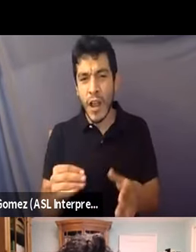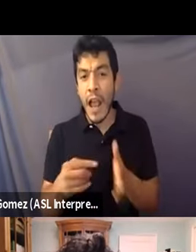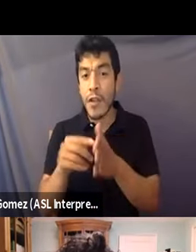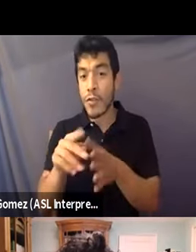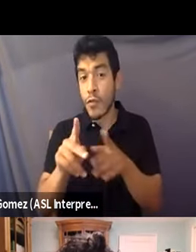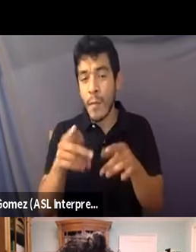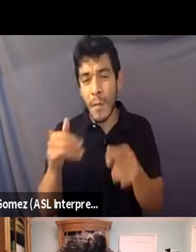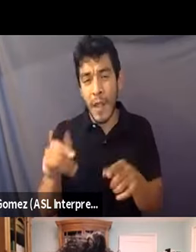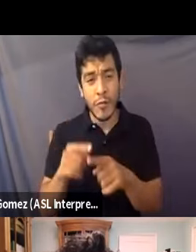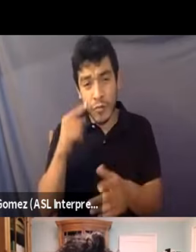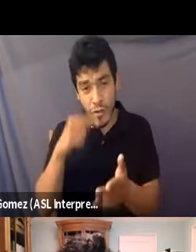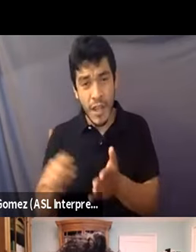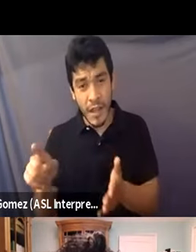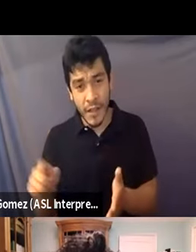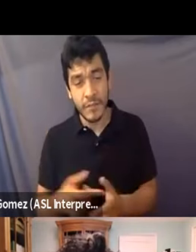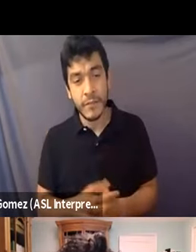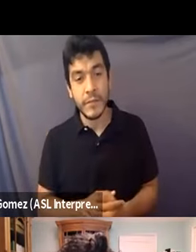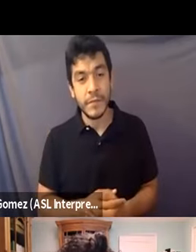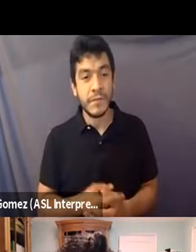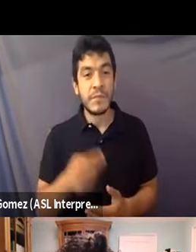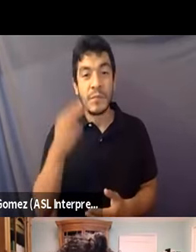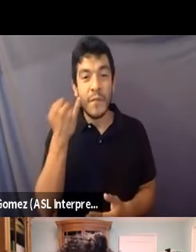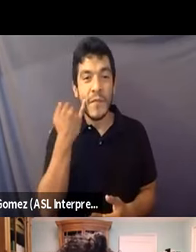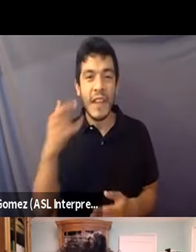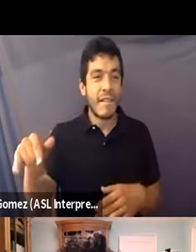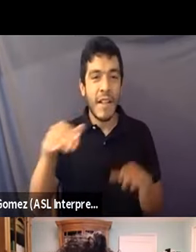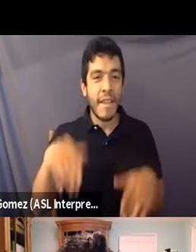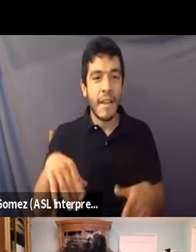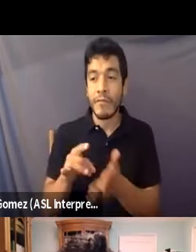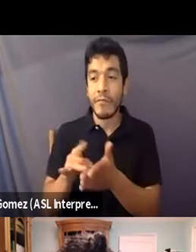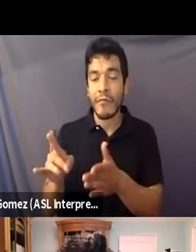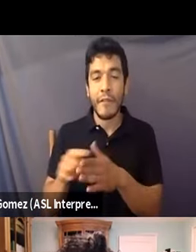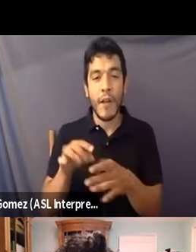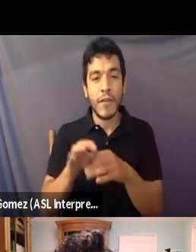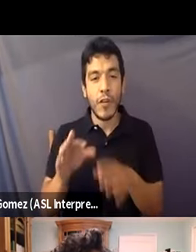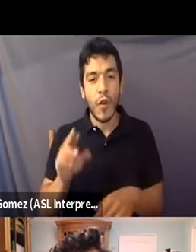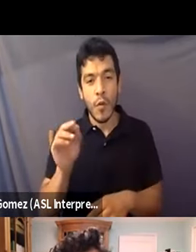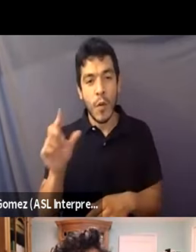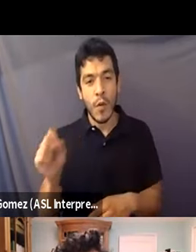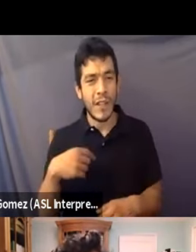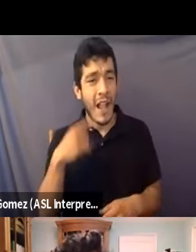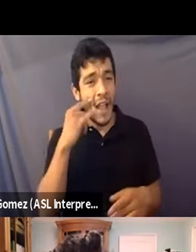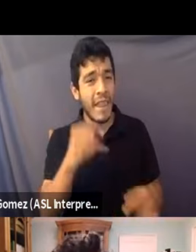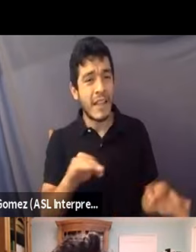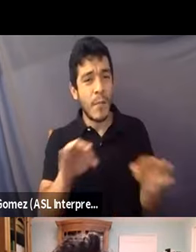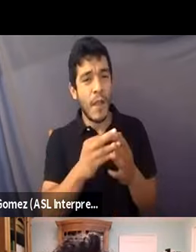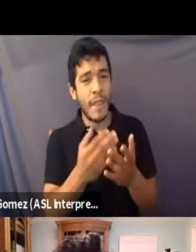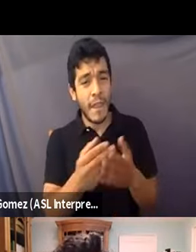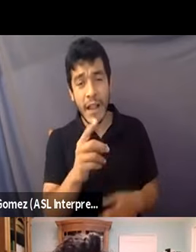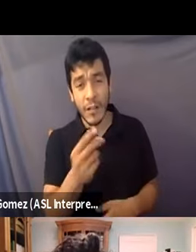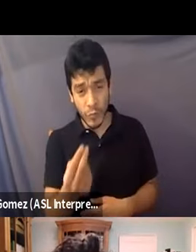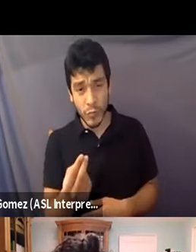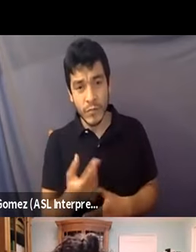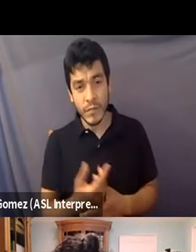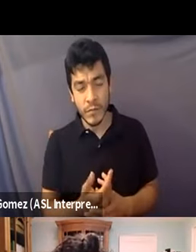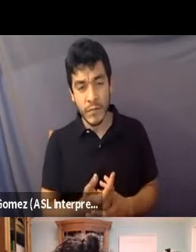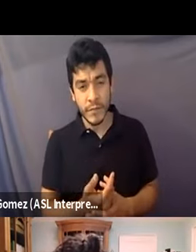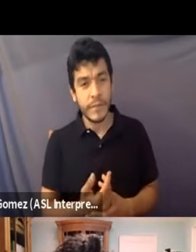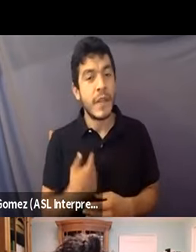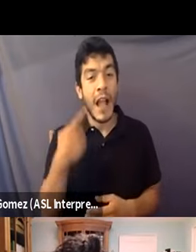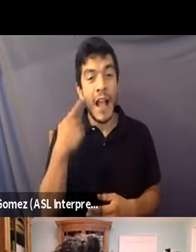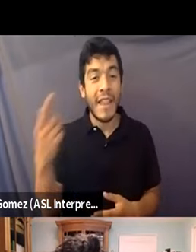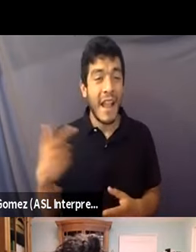right? To see if they haven't been purged from the voter rolls. I think that that's an important thing that they can do. I think too, that there's a lot